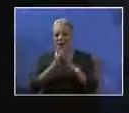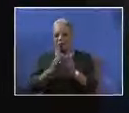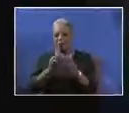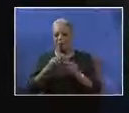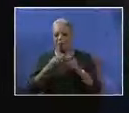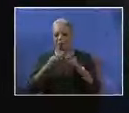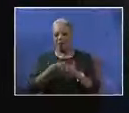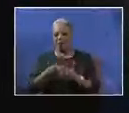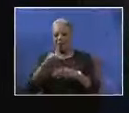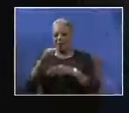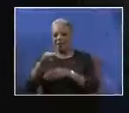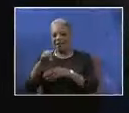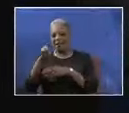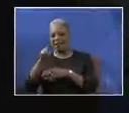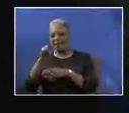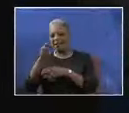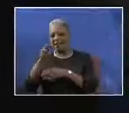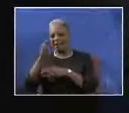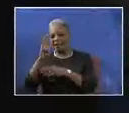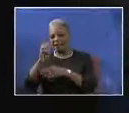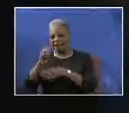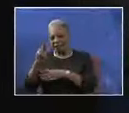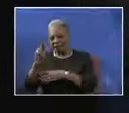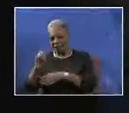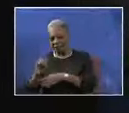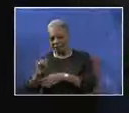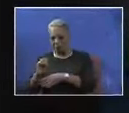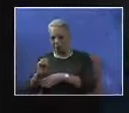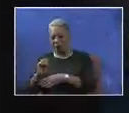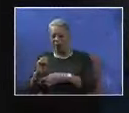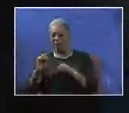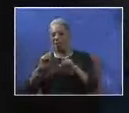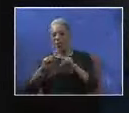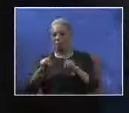but Numbers and Exodus really should go together. But